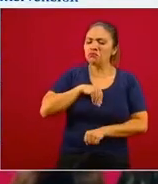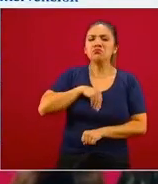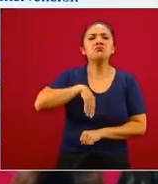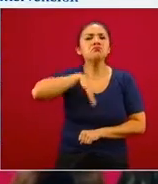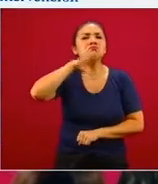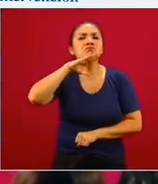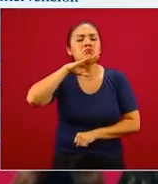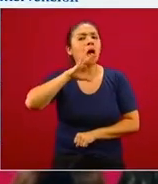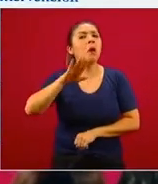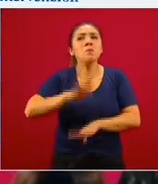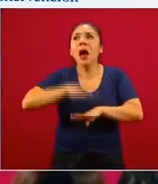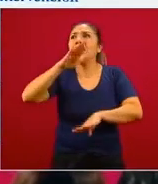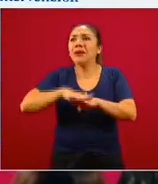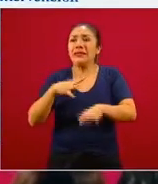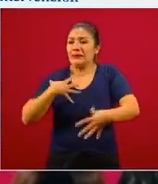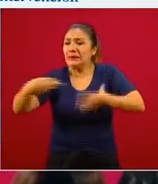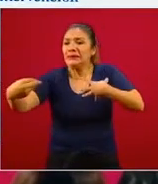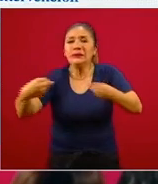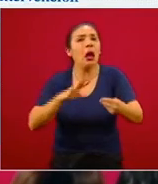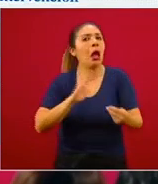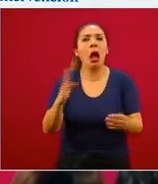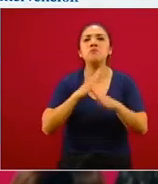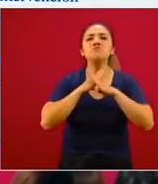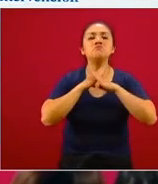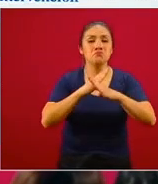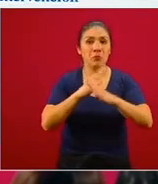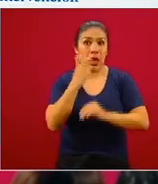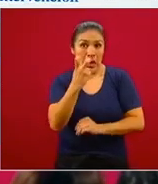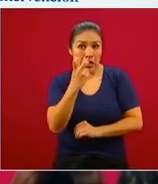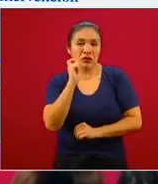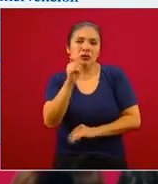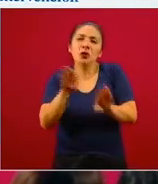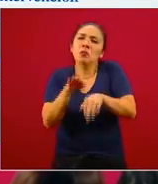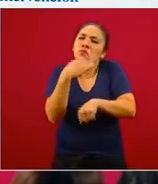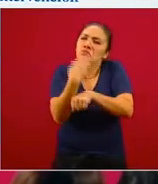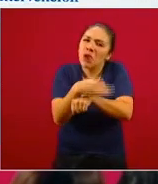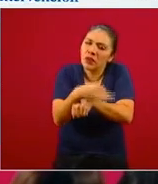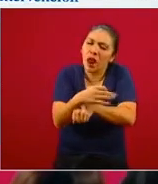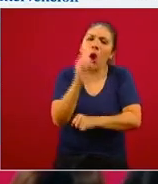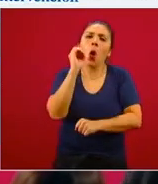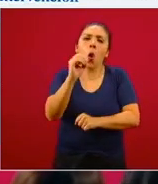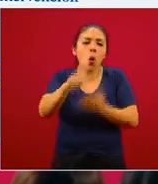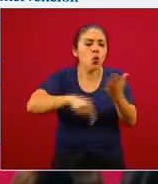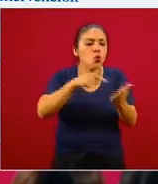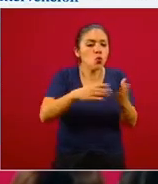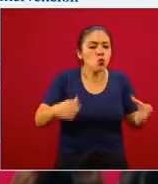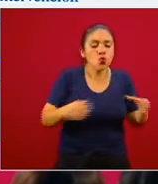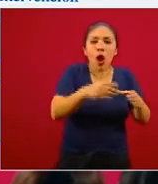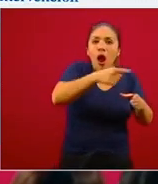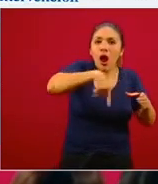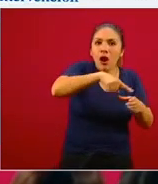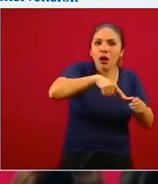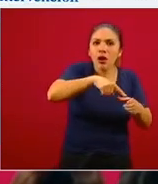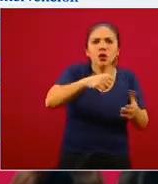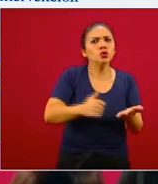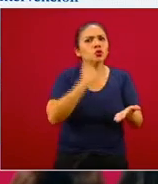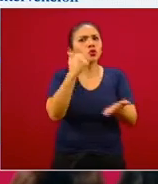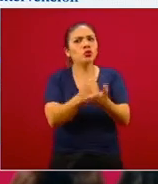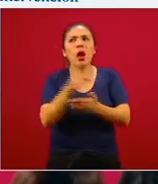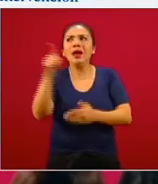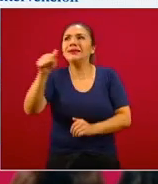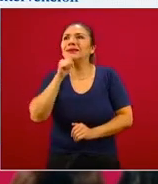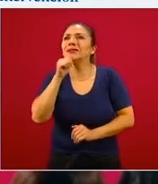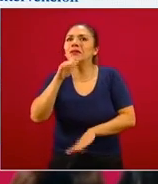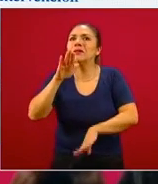achieve what is known as herd immunity. And this could be local and temporary. This could happen